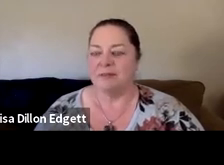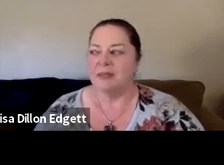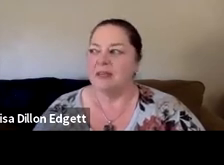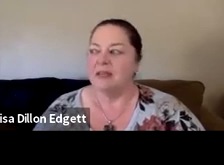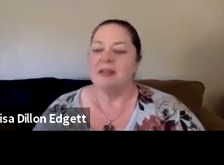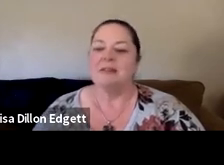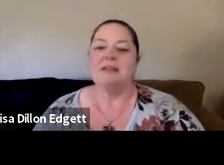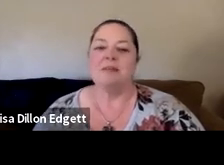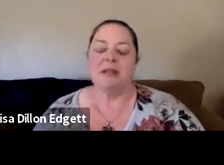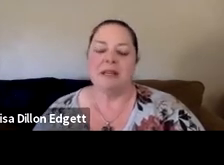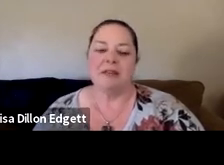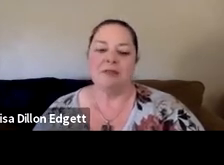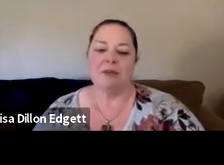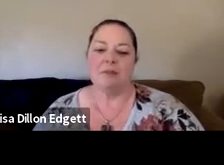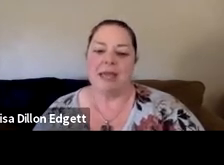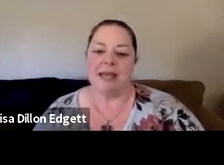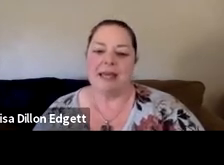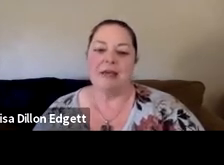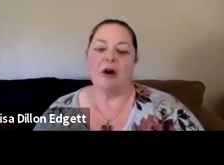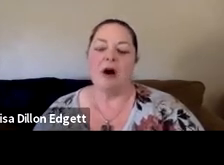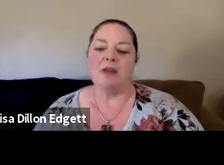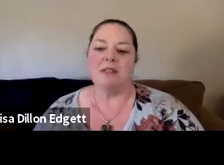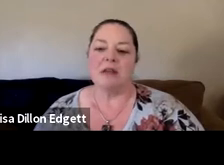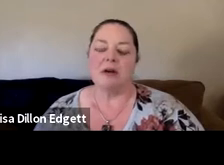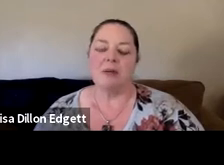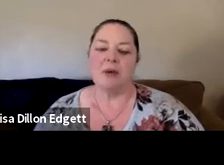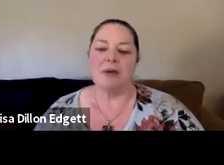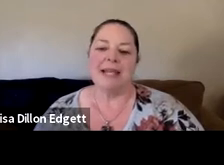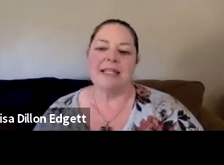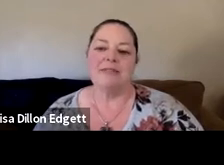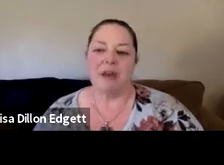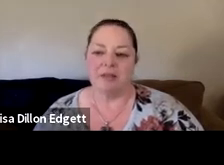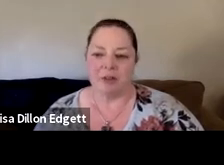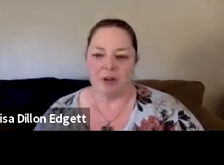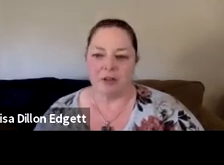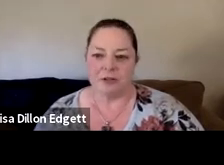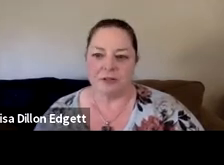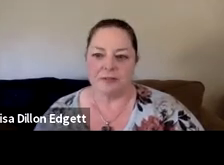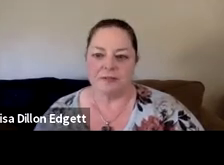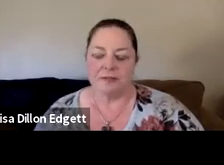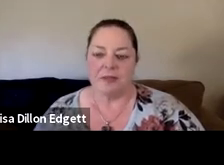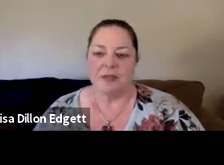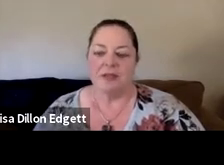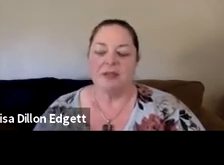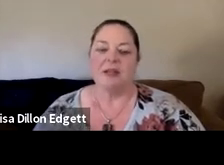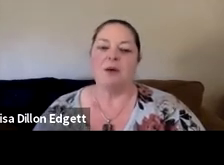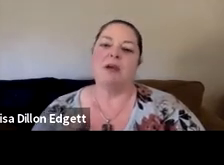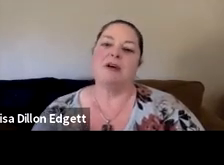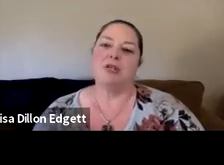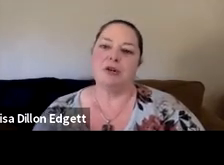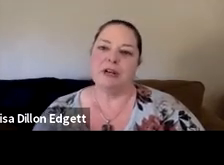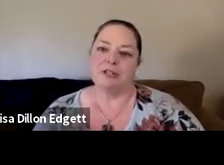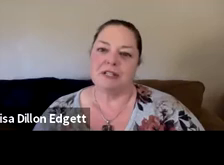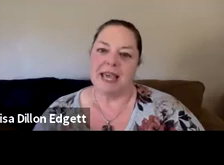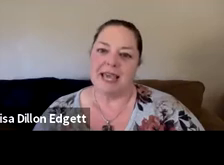waiver. Typically, the remaining costs are about $95. Now,